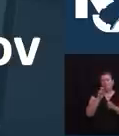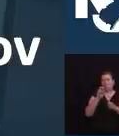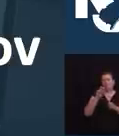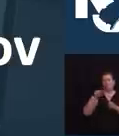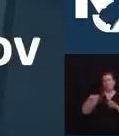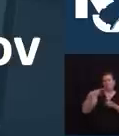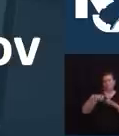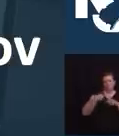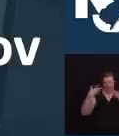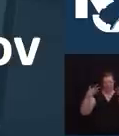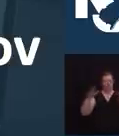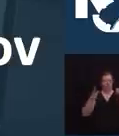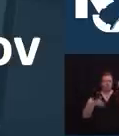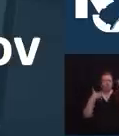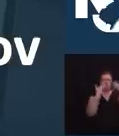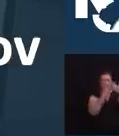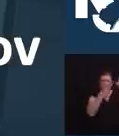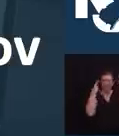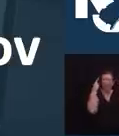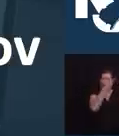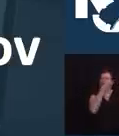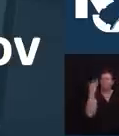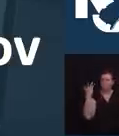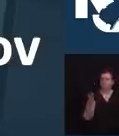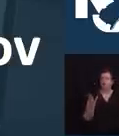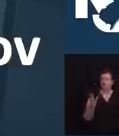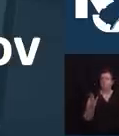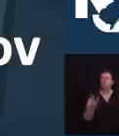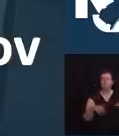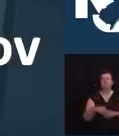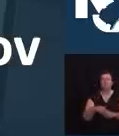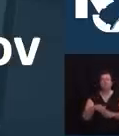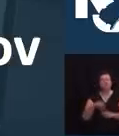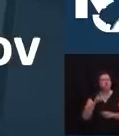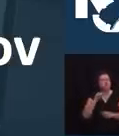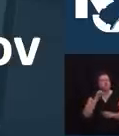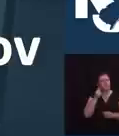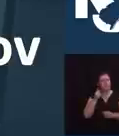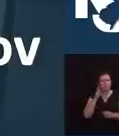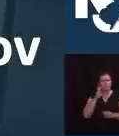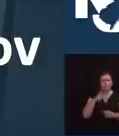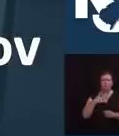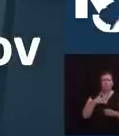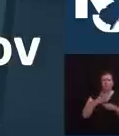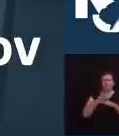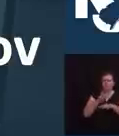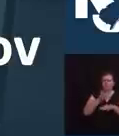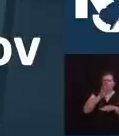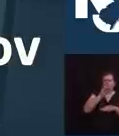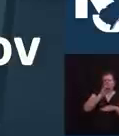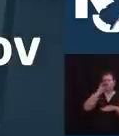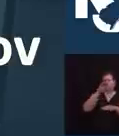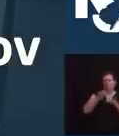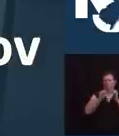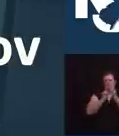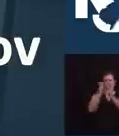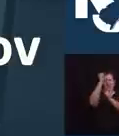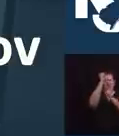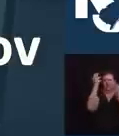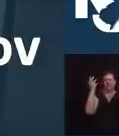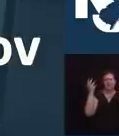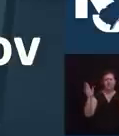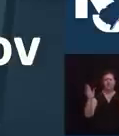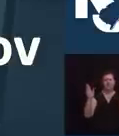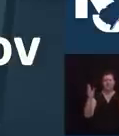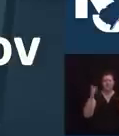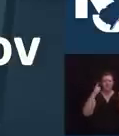say, Judy, today, tomorrow, maybe the next day we'll cross the threshold of 70% of all adults vaccinated